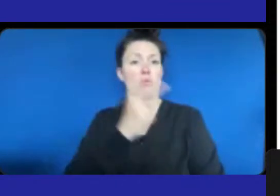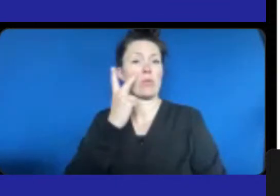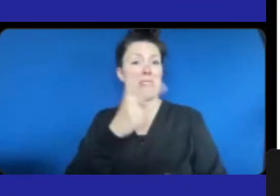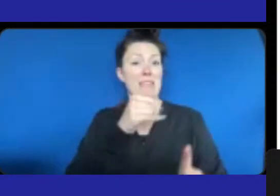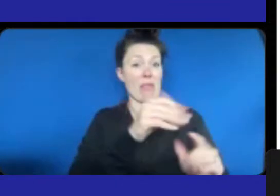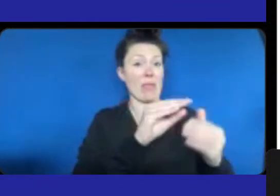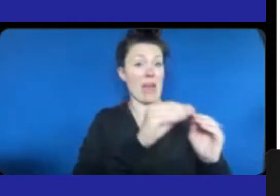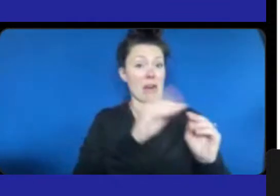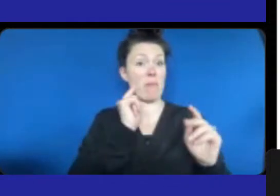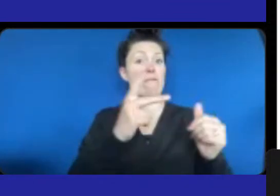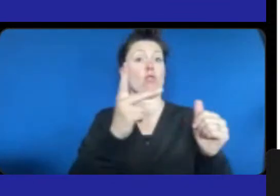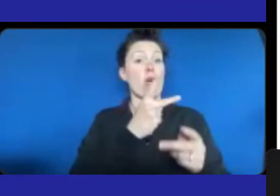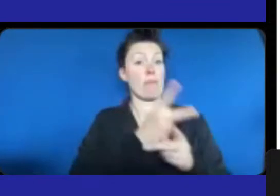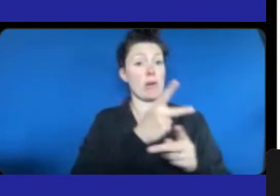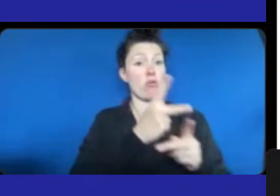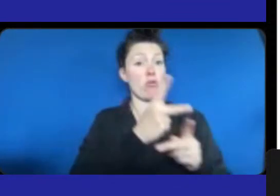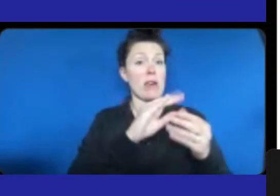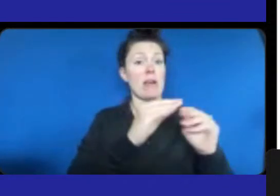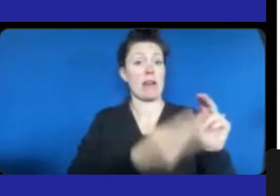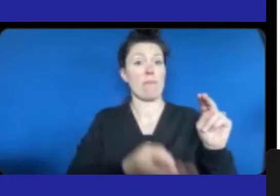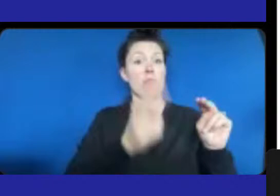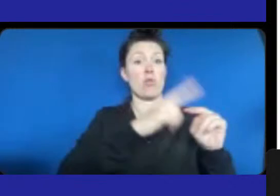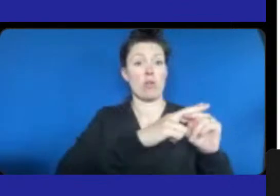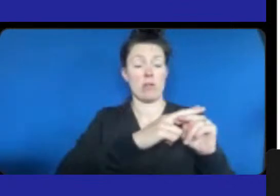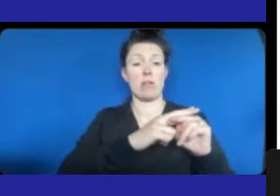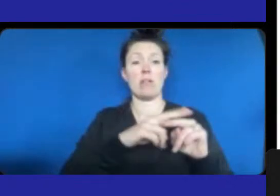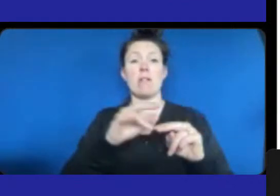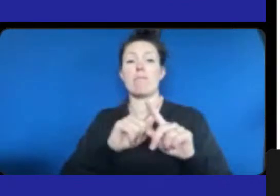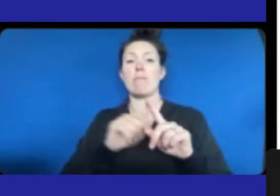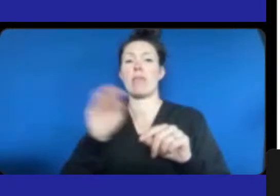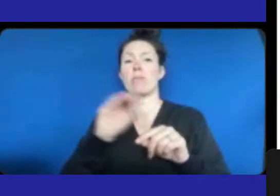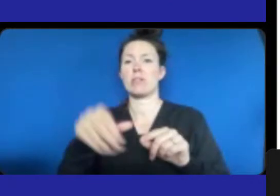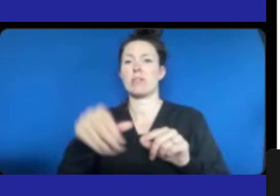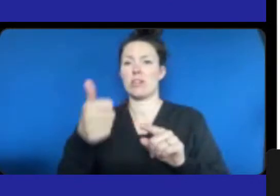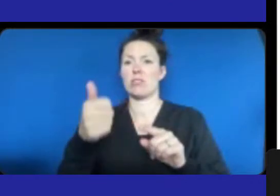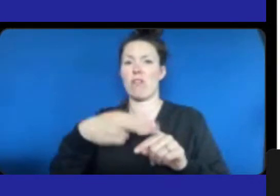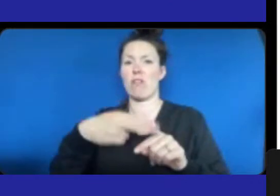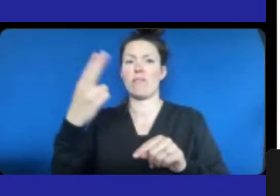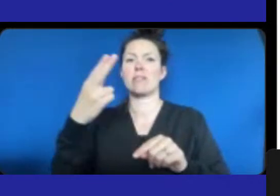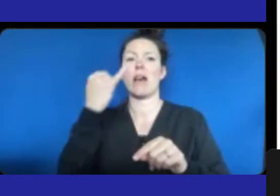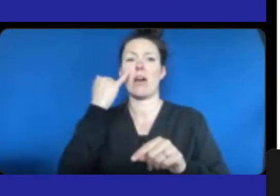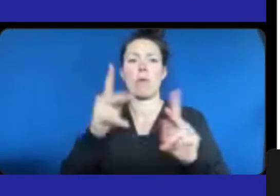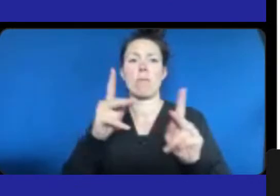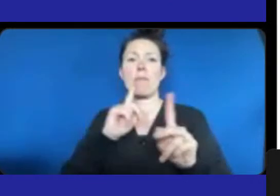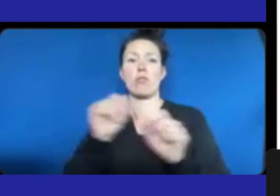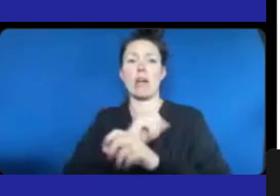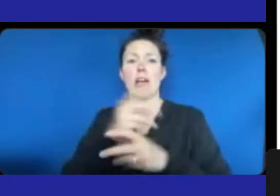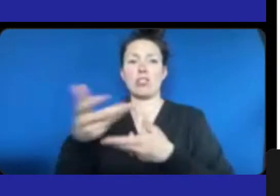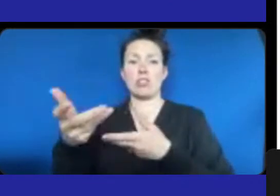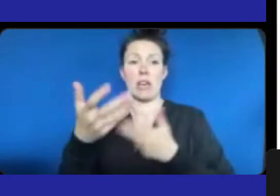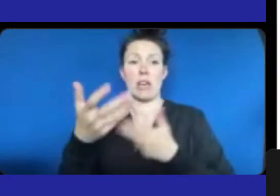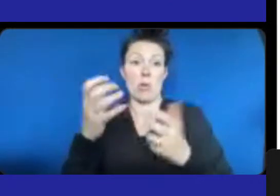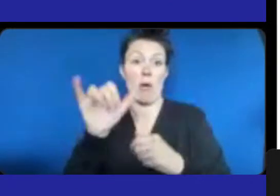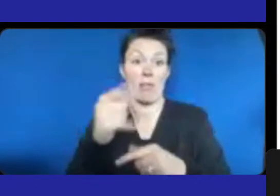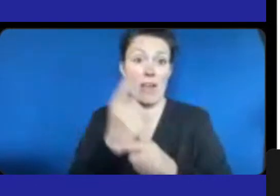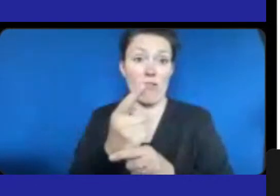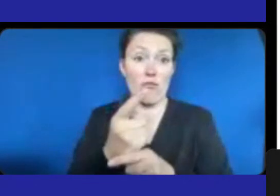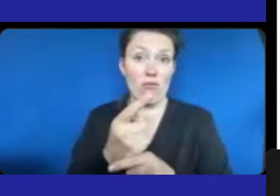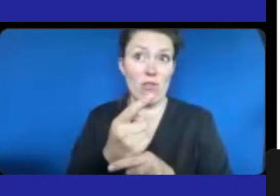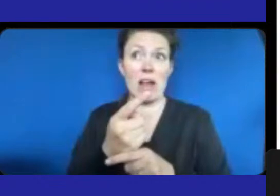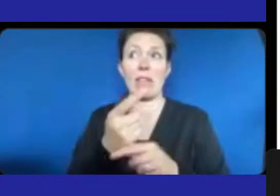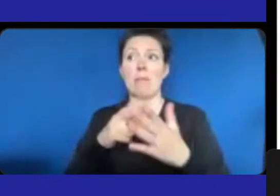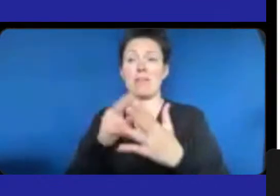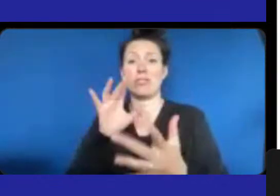the overall number, but the percentage is higher when people are engaged with us, which is exactly what you'd want, right? They're connected to